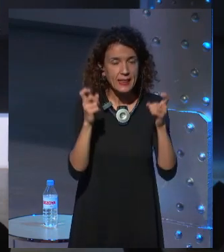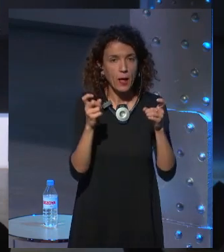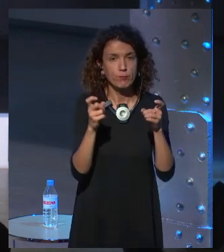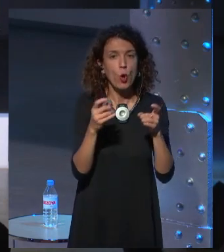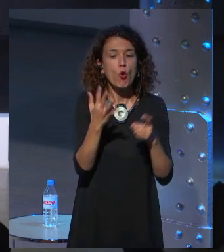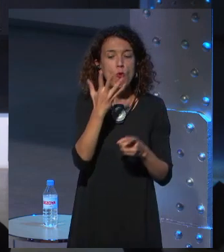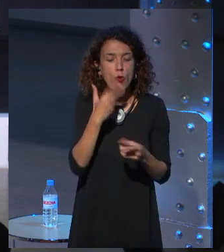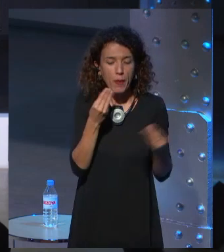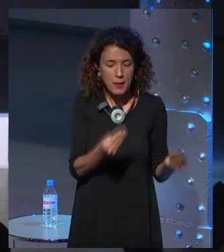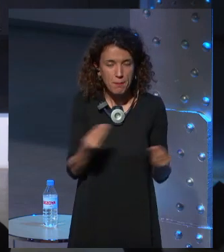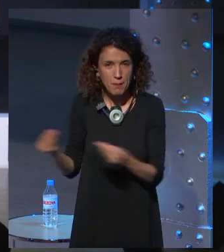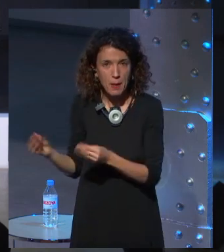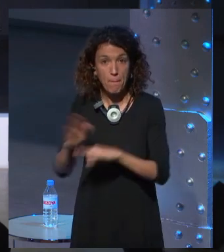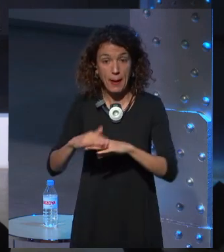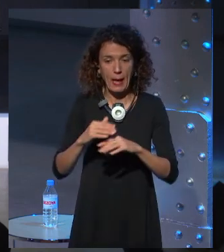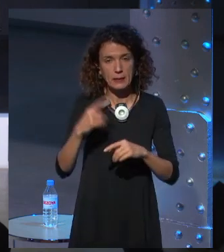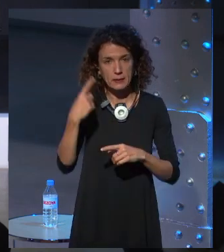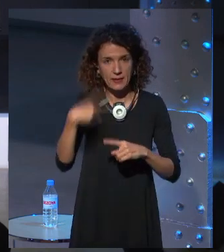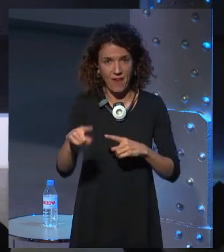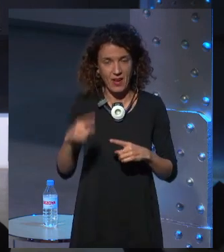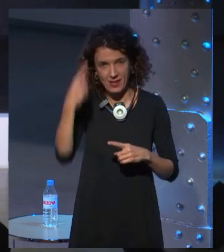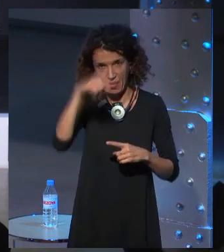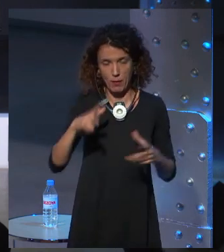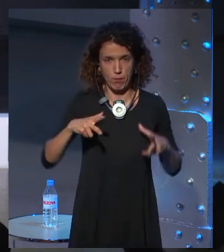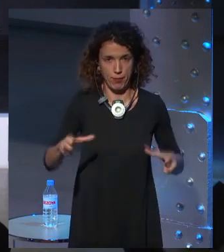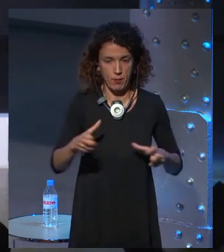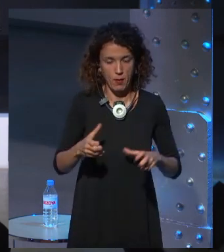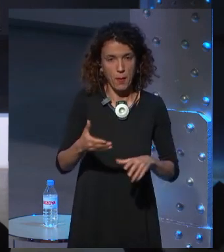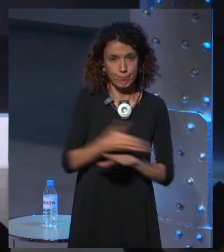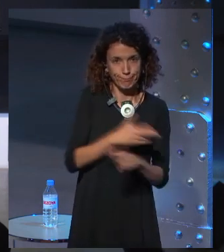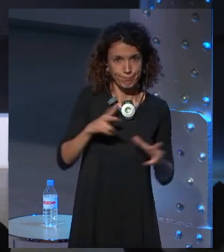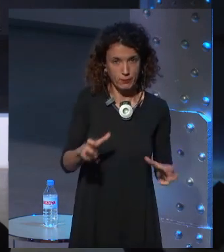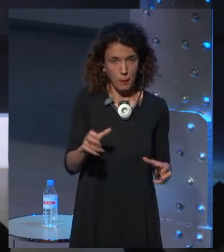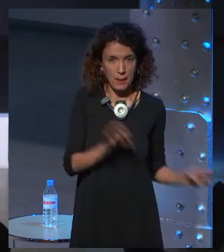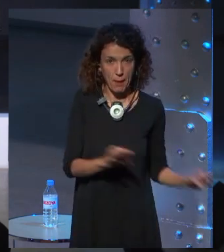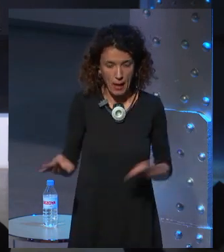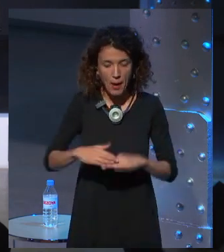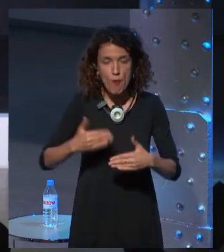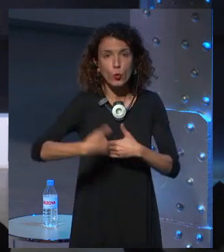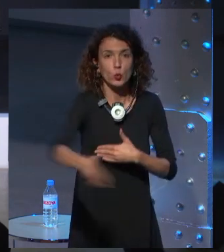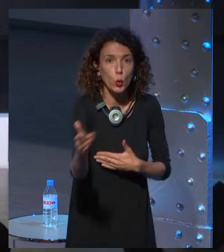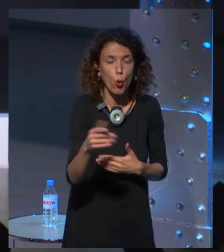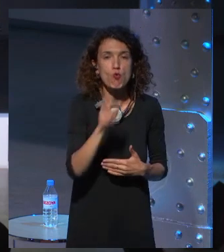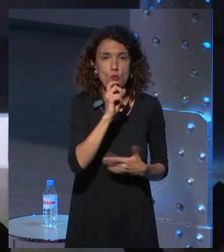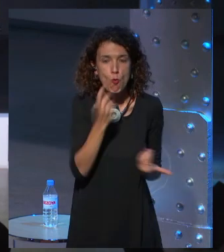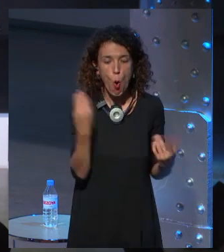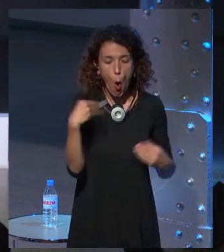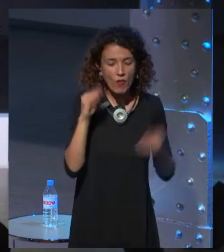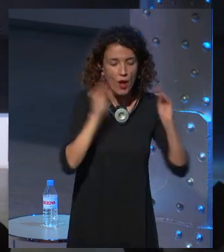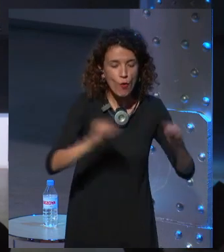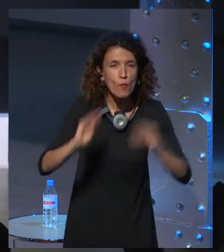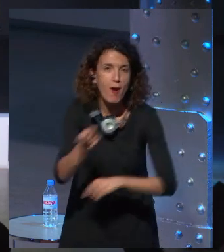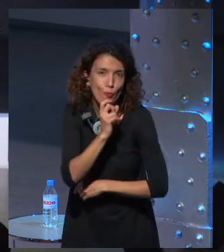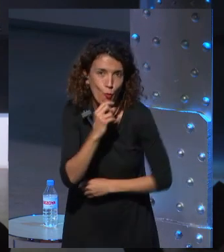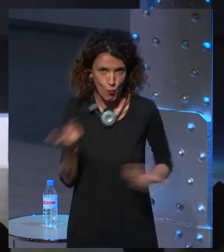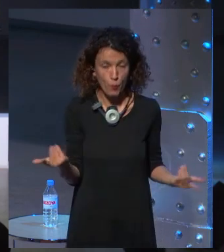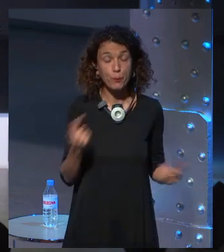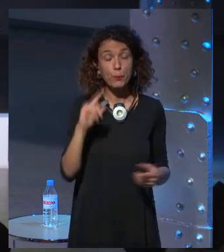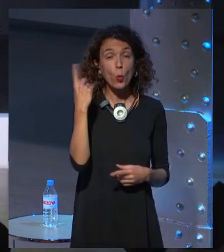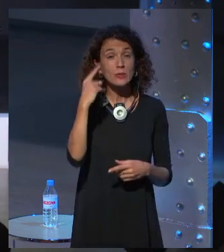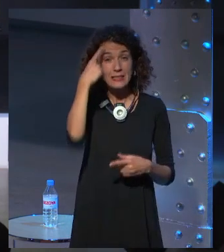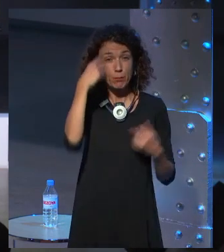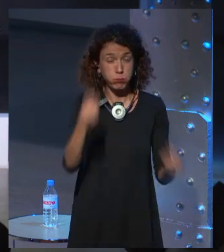have a better idea of what to do and how to prepare our young people for the future. So one of the technologists who's been super helpful with this